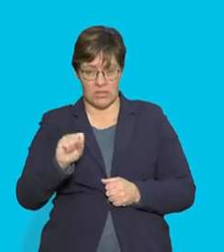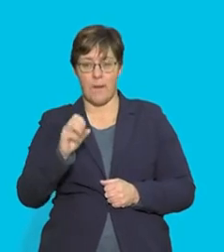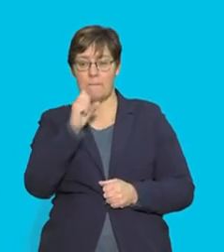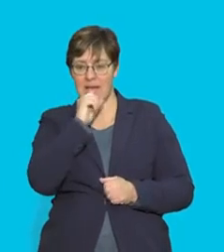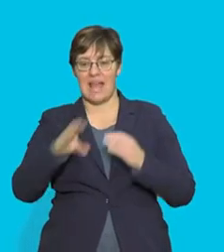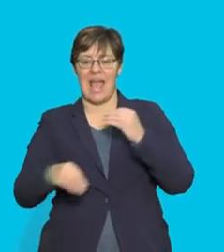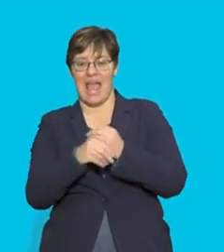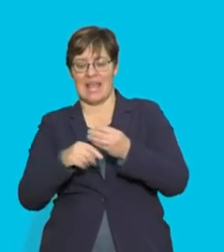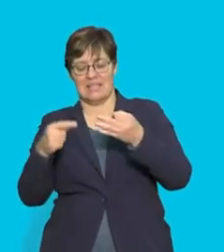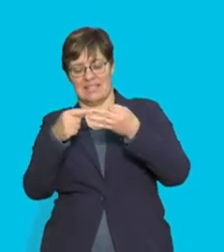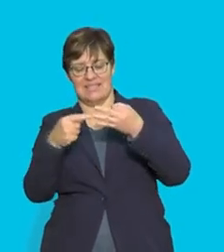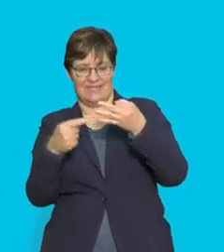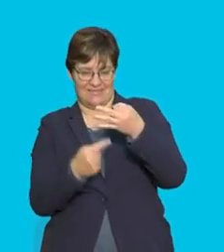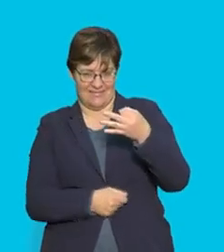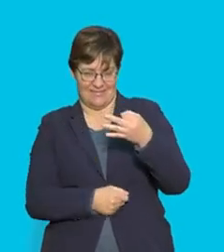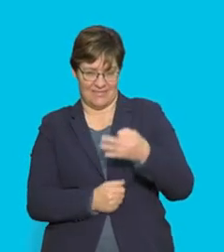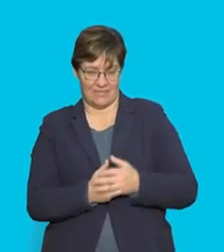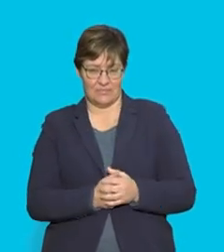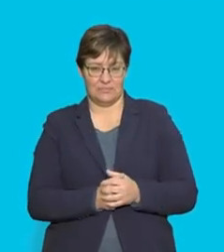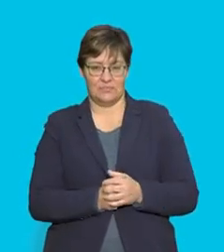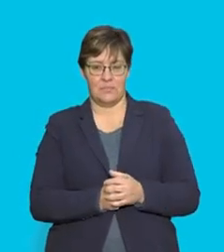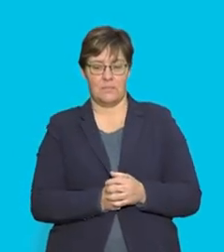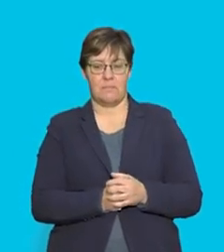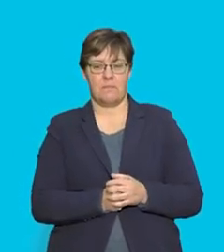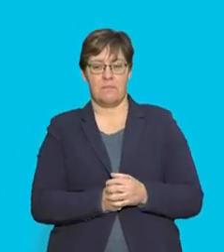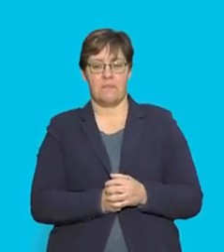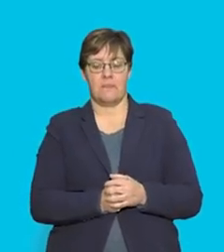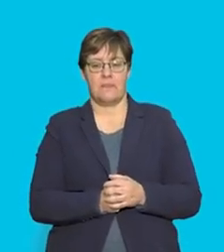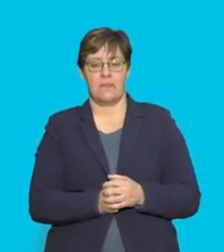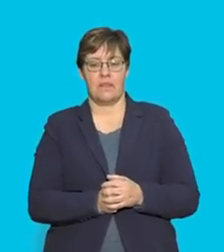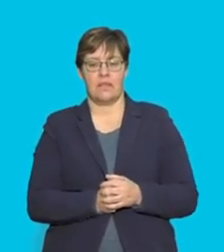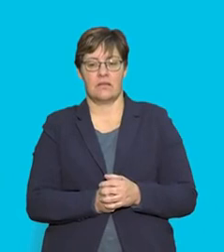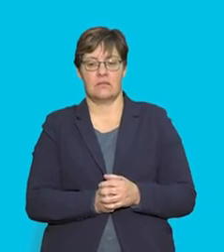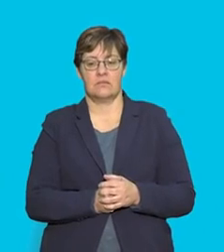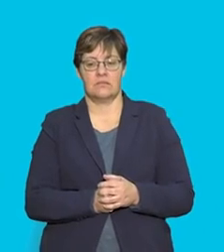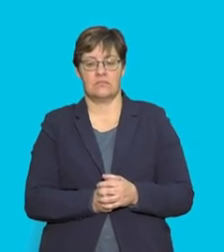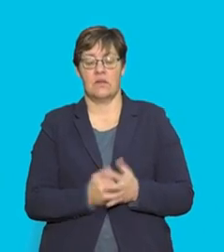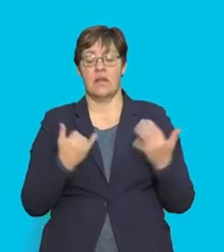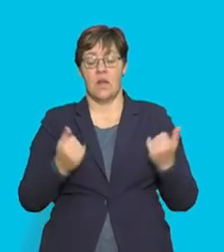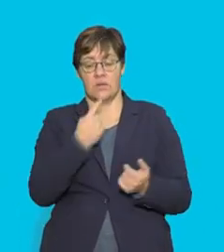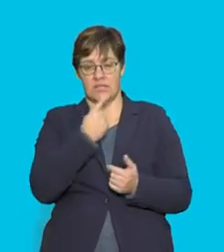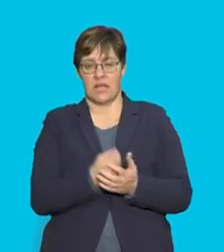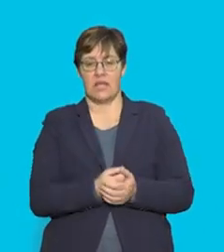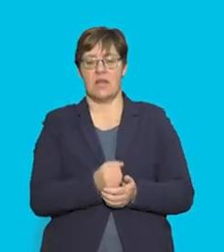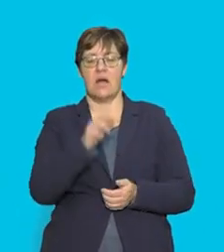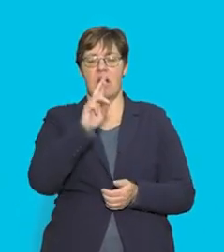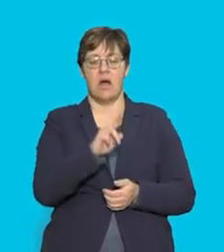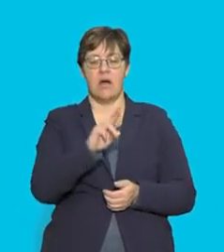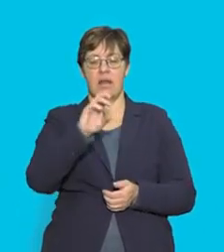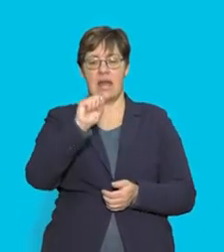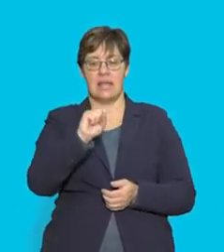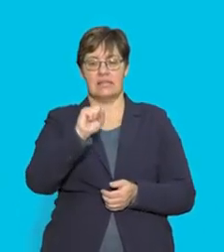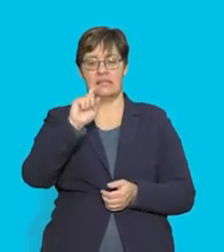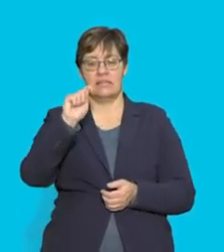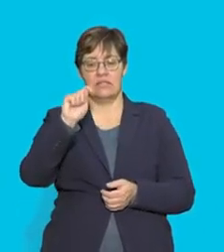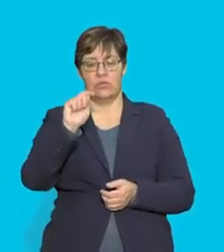must add one of these three properties in order for it to make sense. Now, here they say